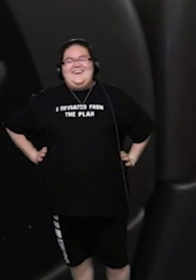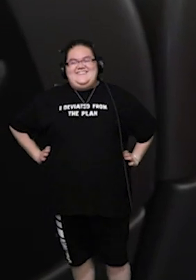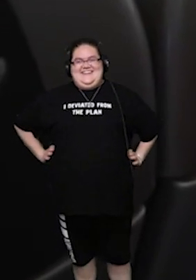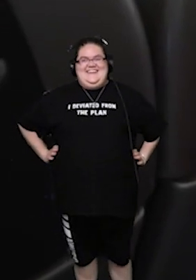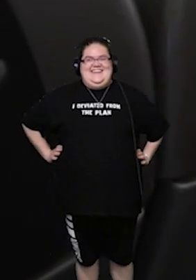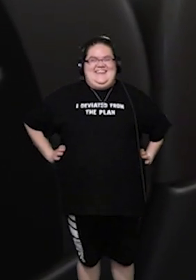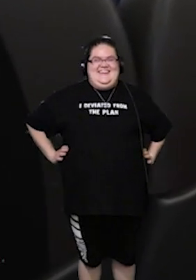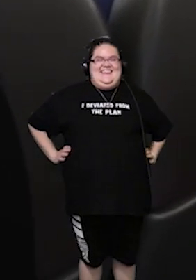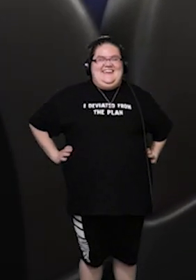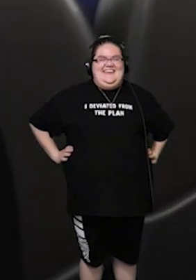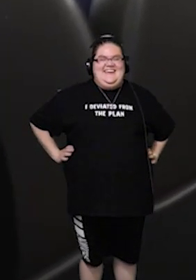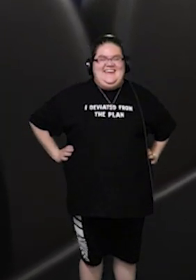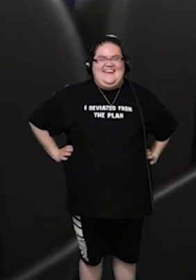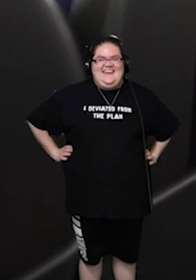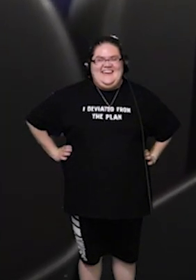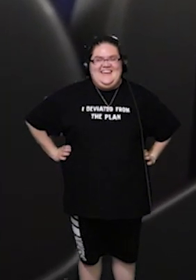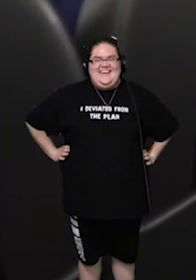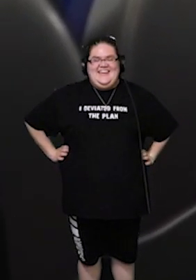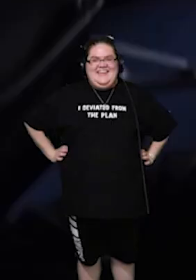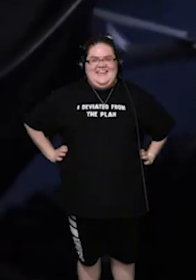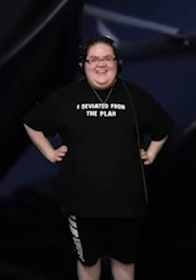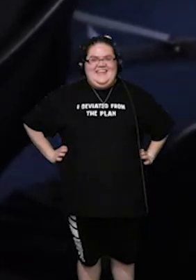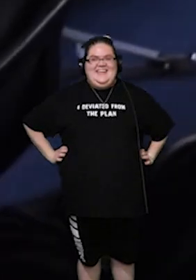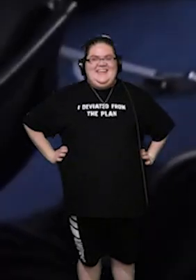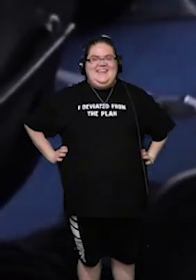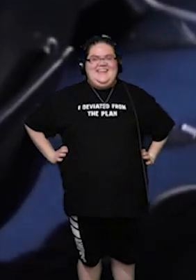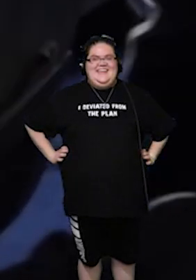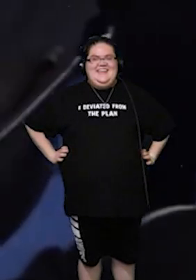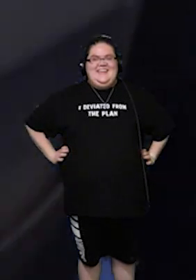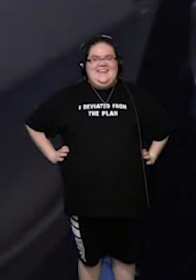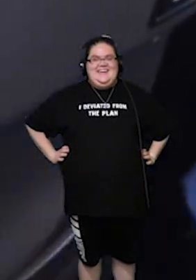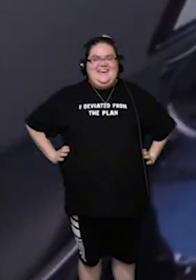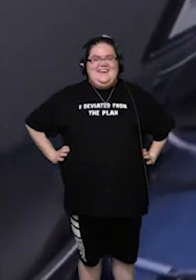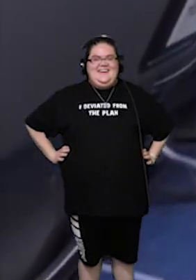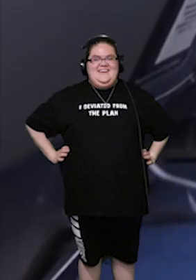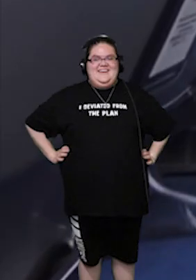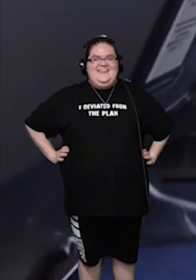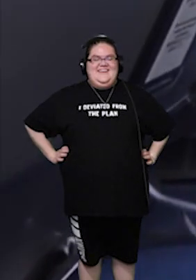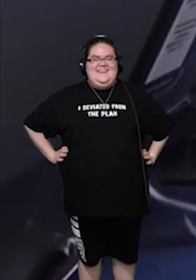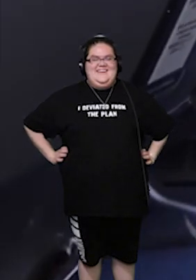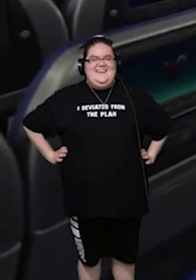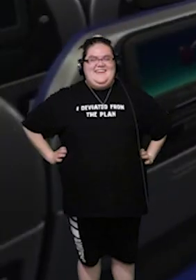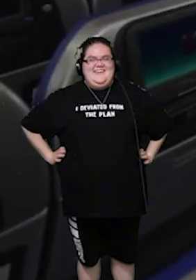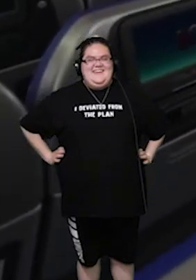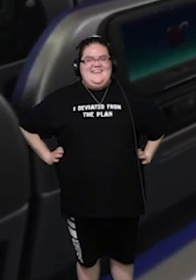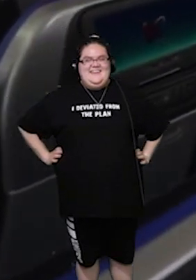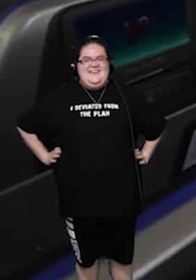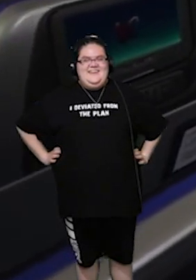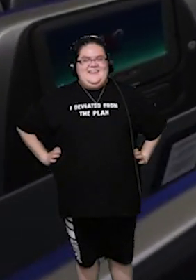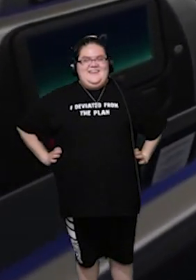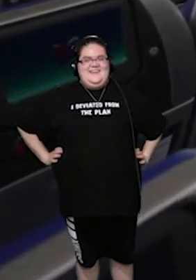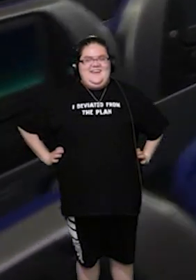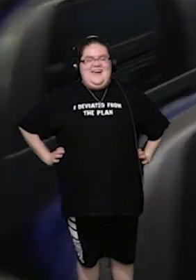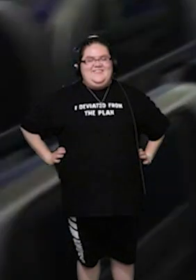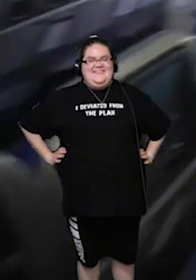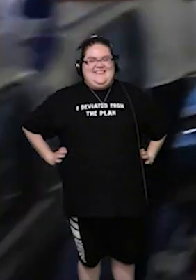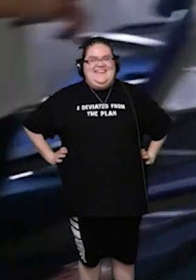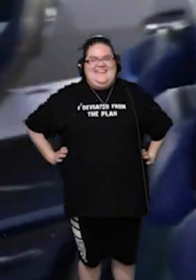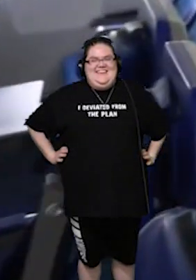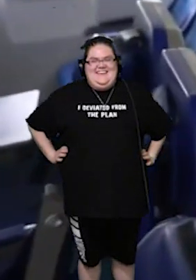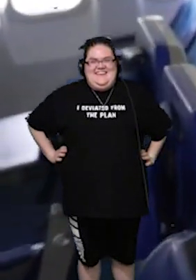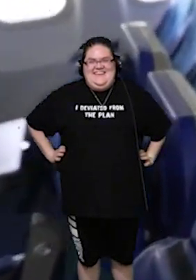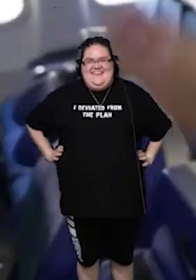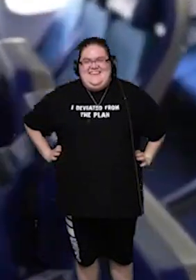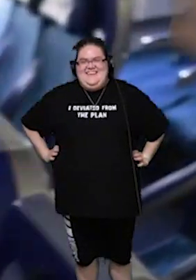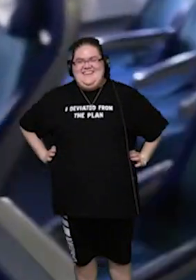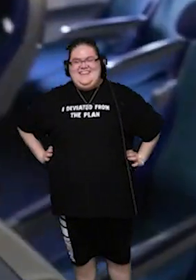why, I said Harry, the clear. Shit. I'm literally just laying. Were you lying like that? Bro, I've just been laying here the whole time. So how about... Bro, I literally saw his feet.